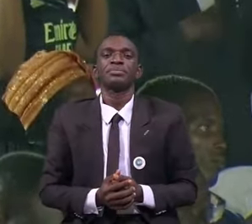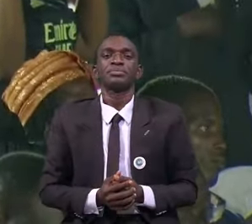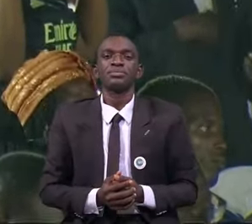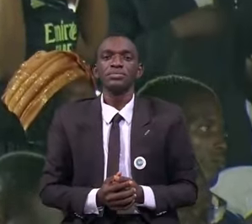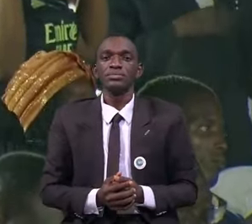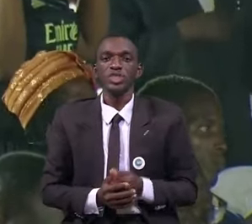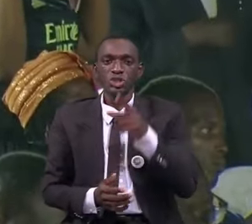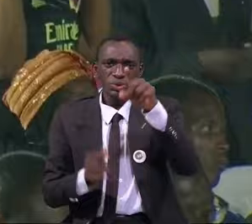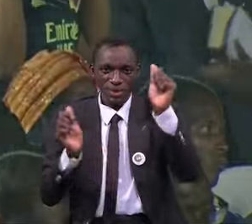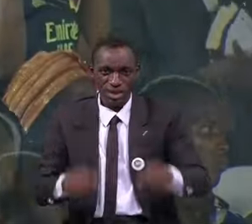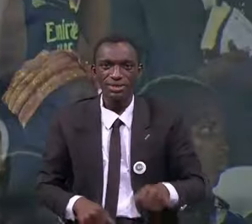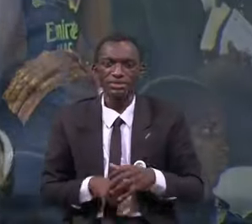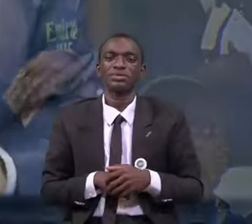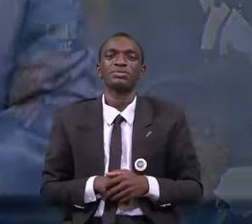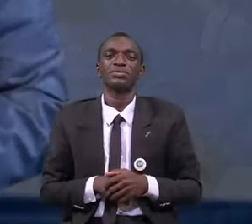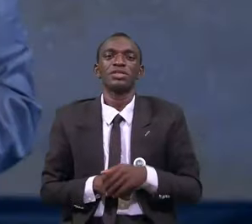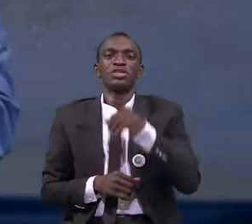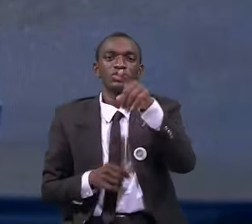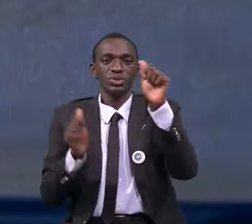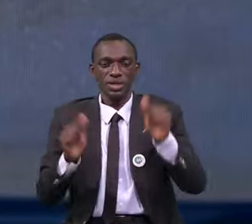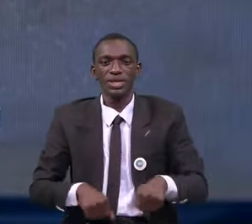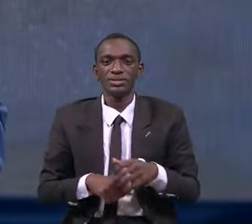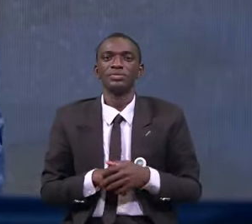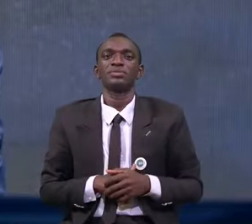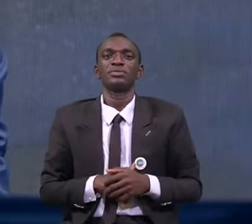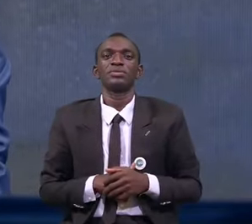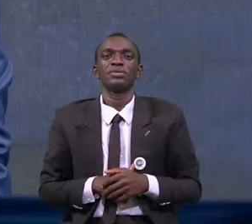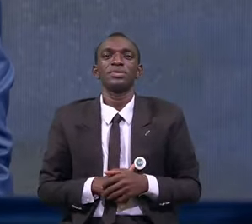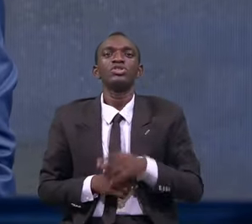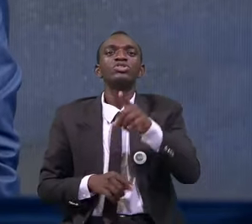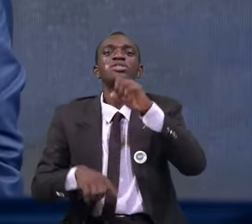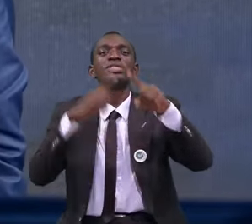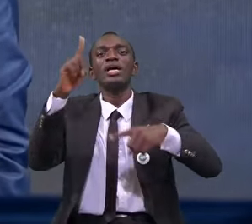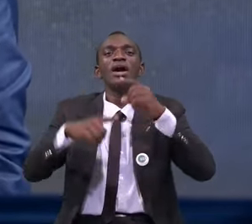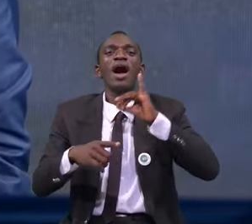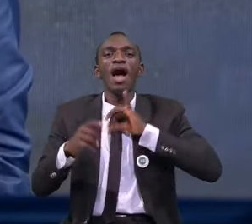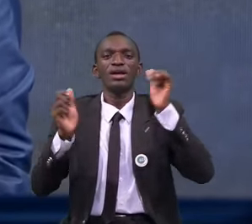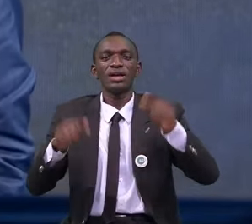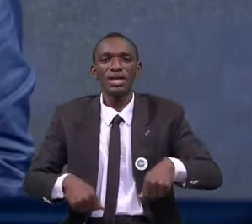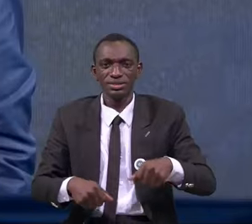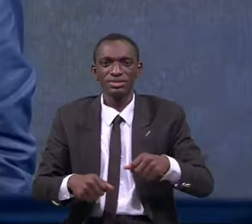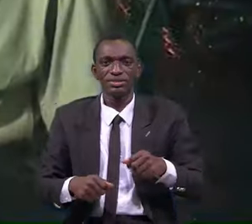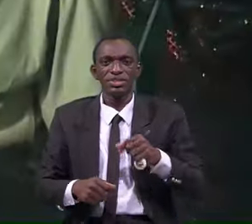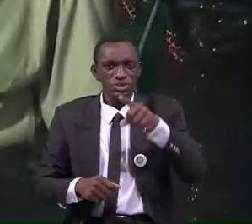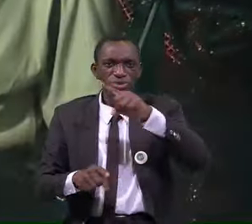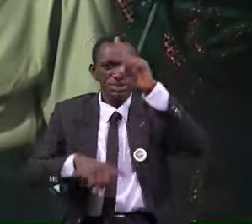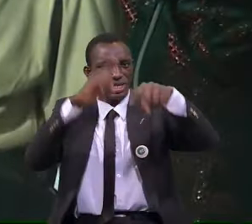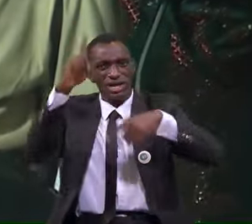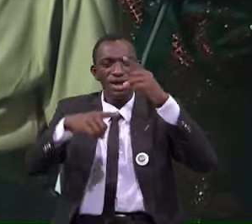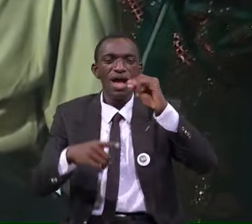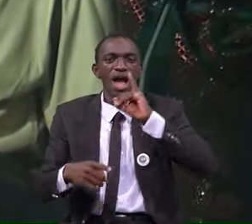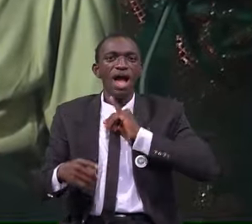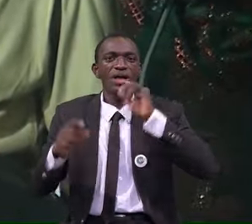You can. You can. I can. Say, I can.